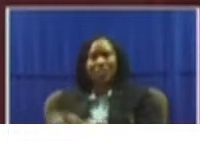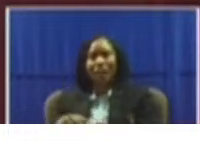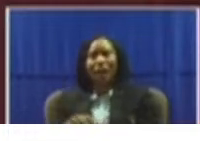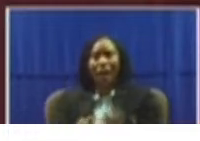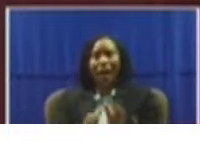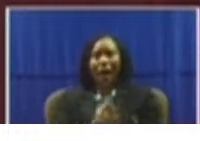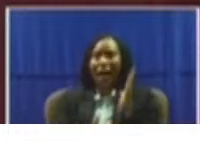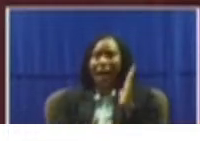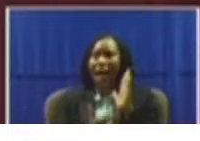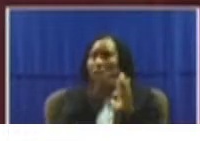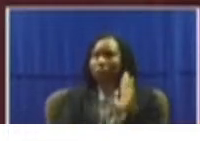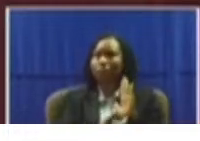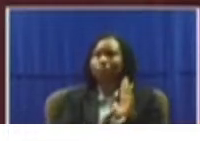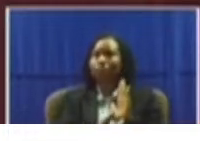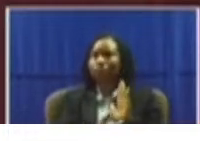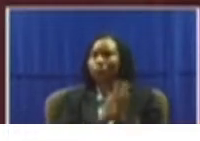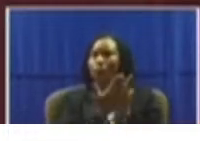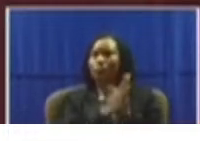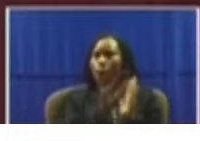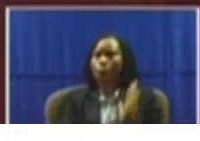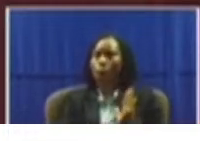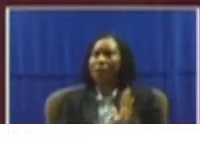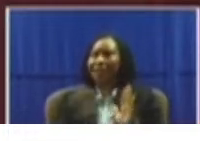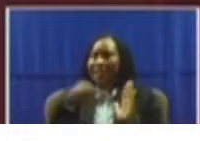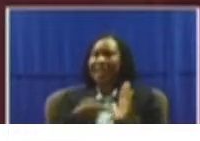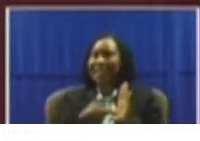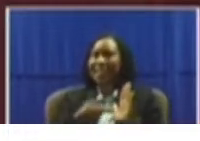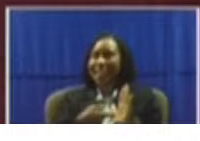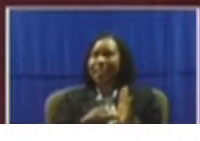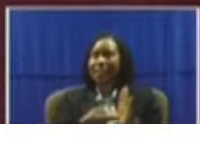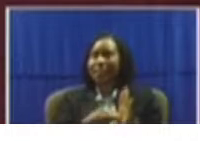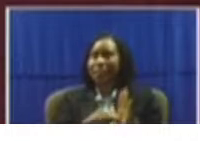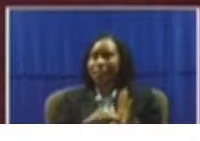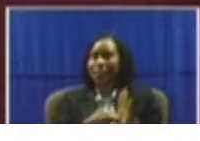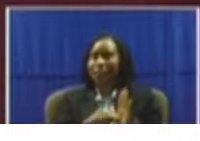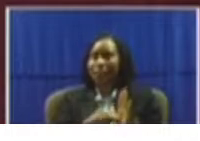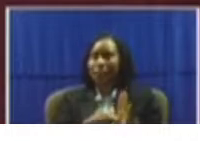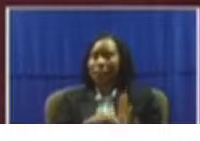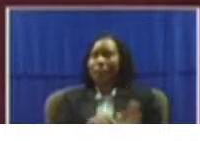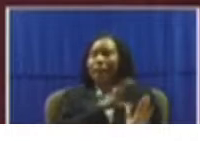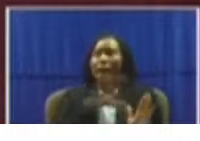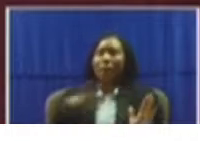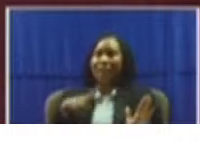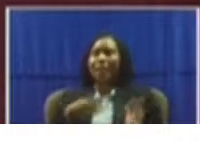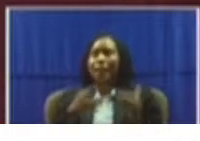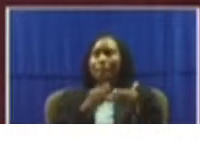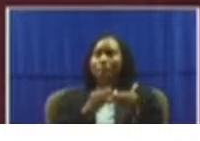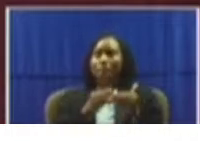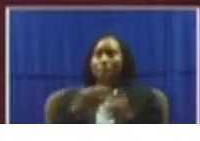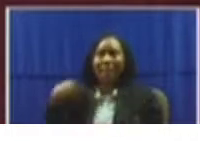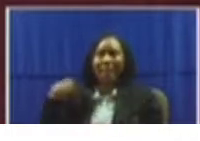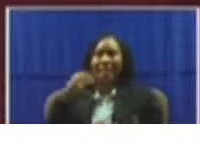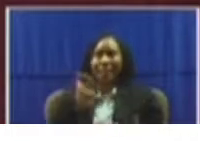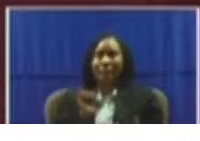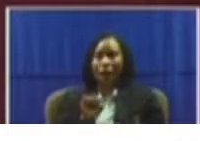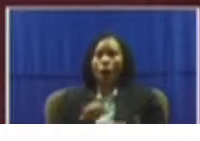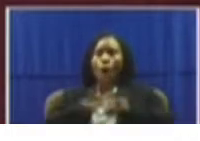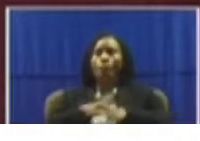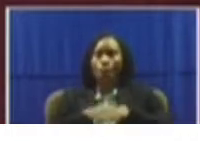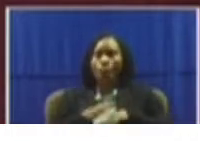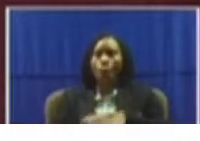permissive than the National Assembly's Cabinet Handbook. Your cabinet ministers have more permissions and